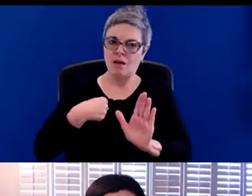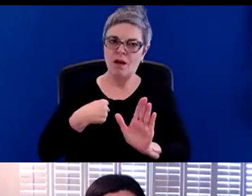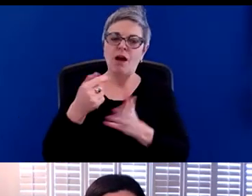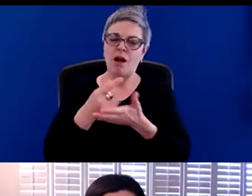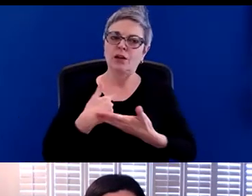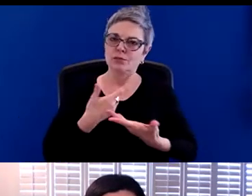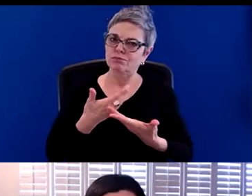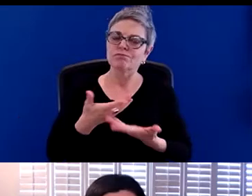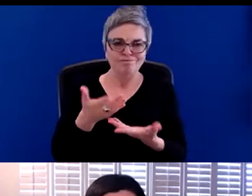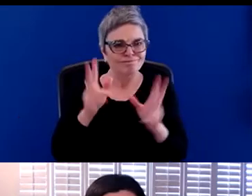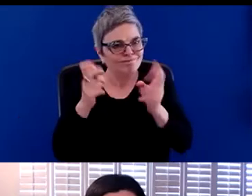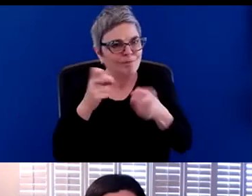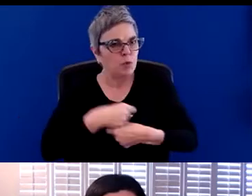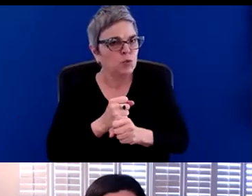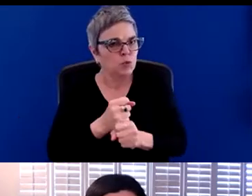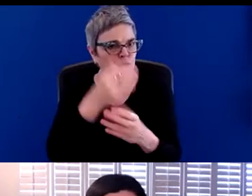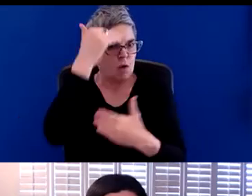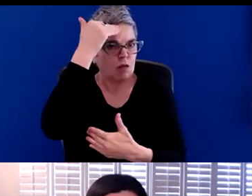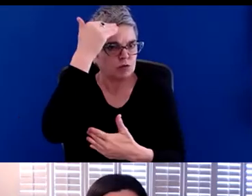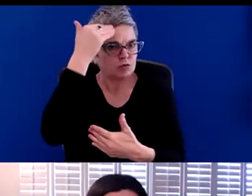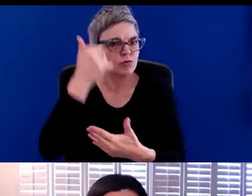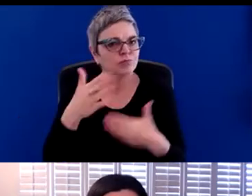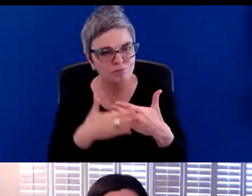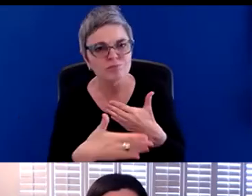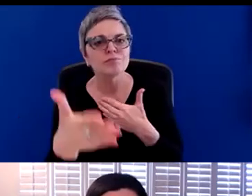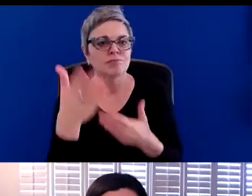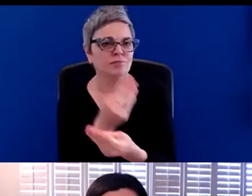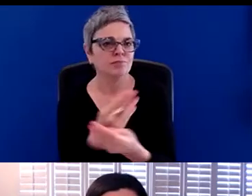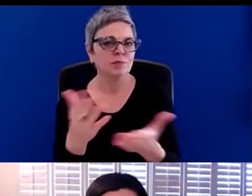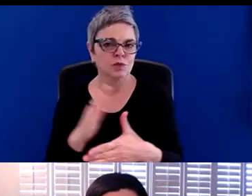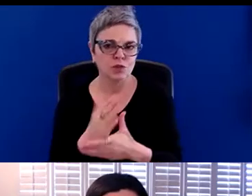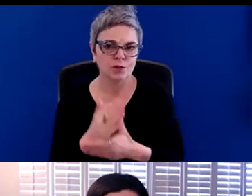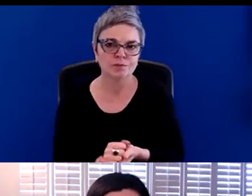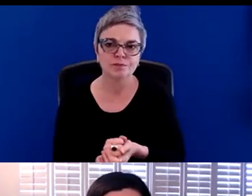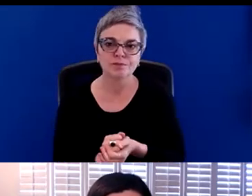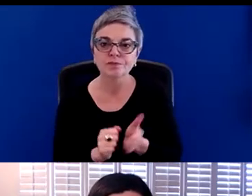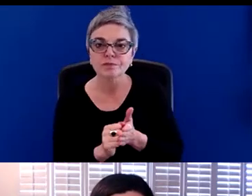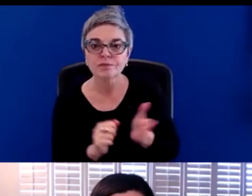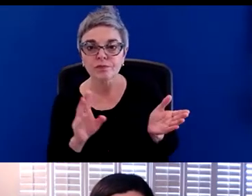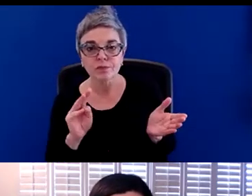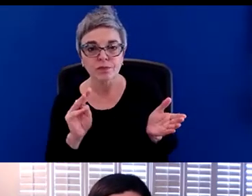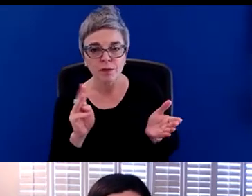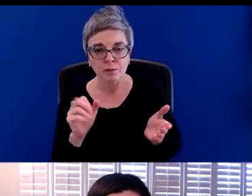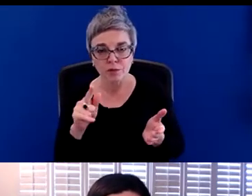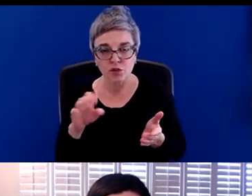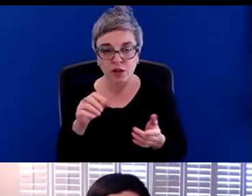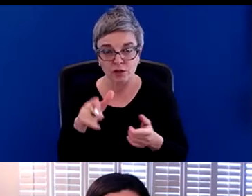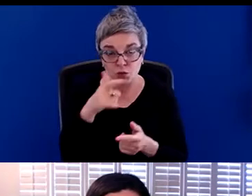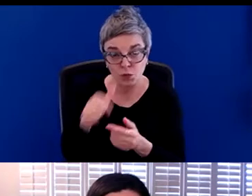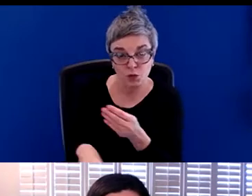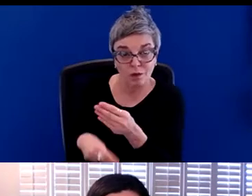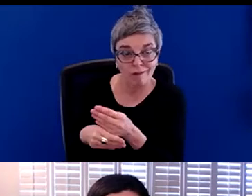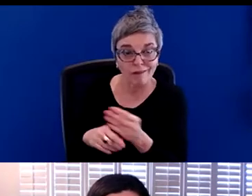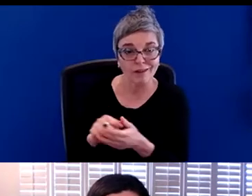Thank you. Radhika, did you want to add anything? Yes, I'll just quickly follow that. Actually, Angela and Sujata did such a good job that